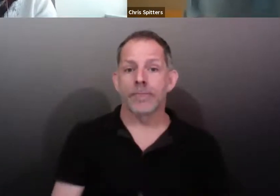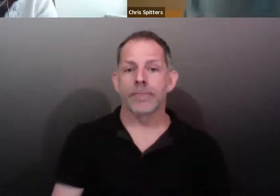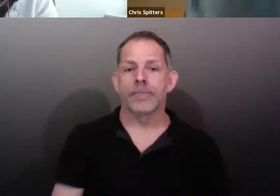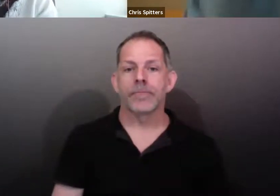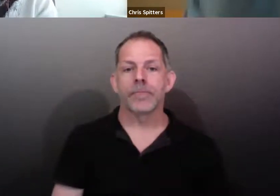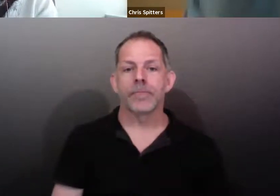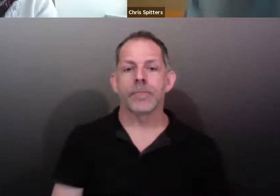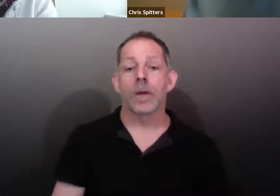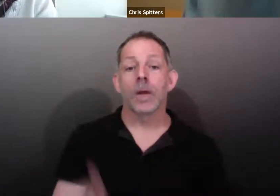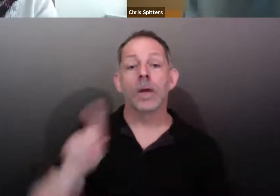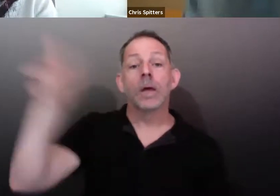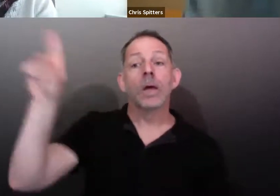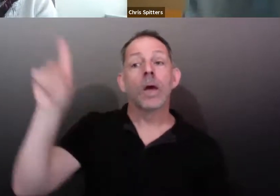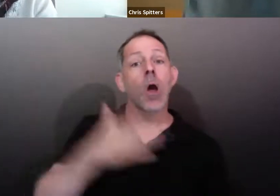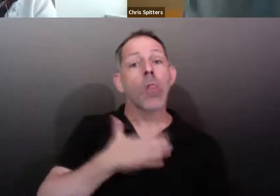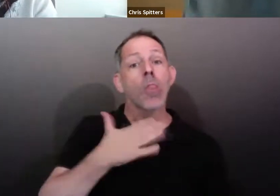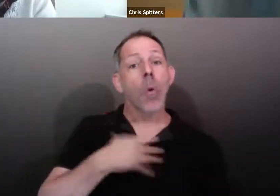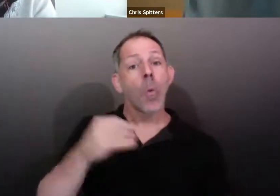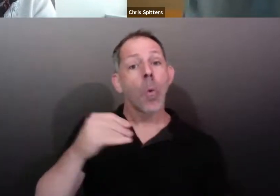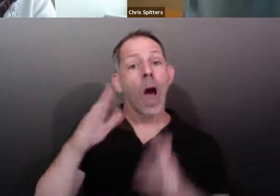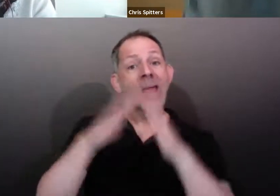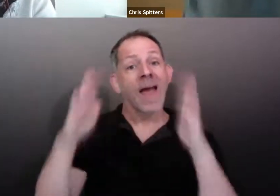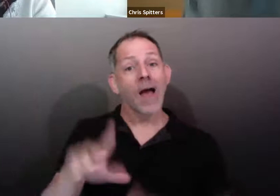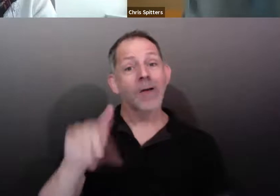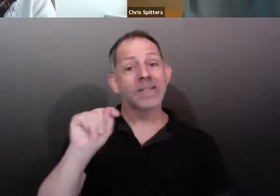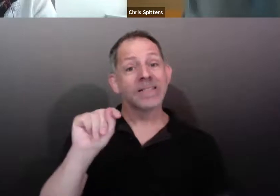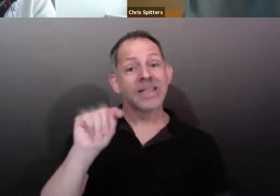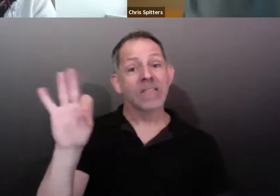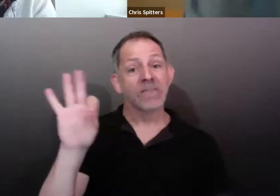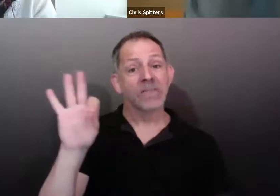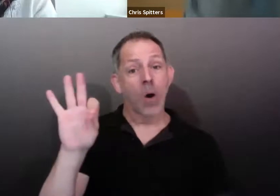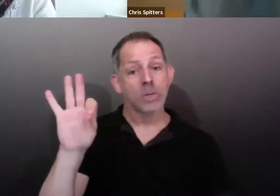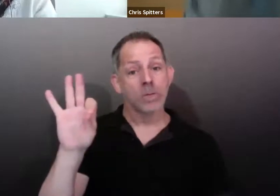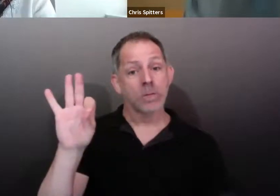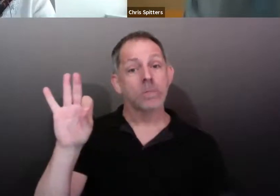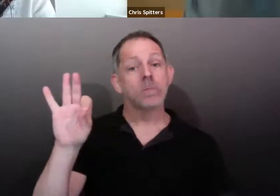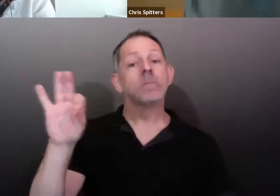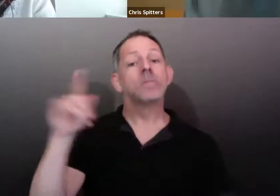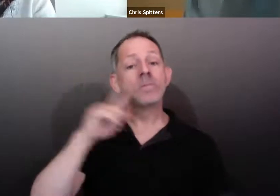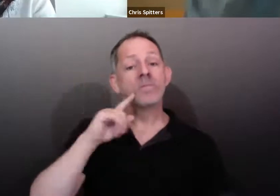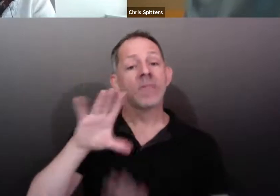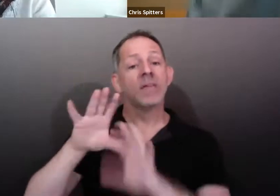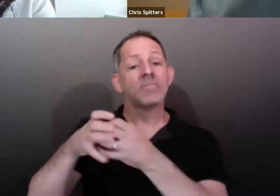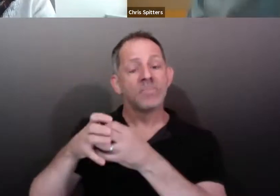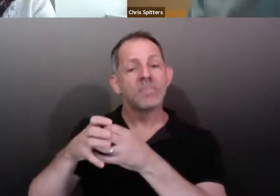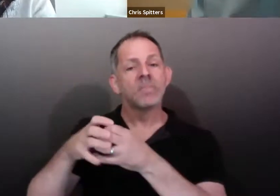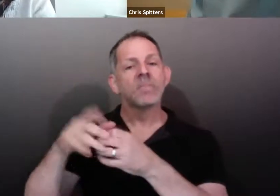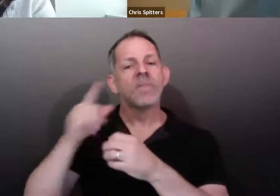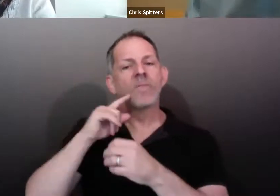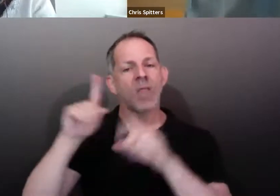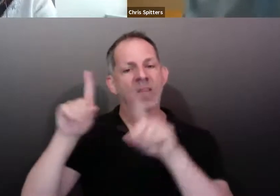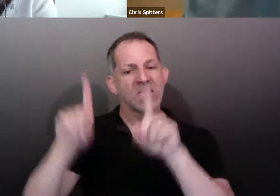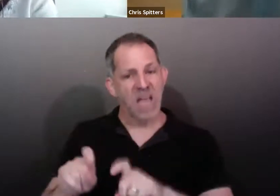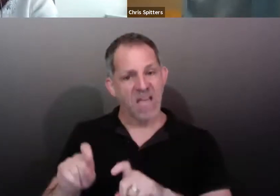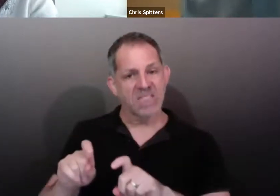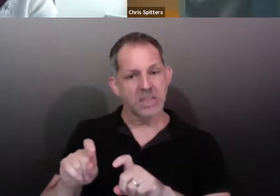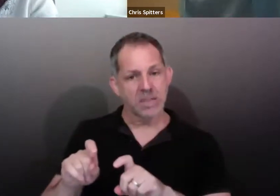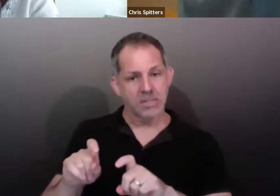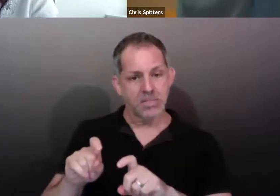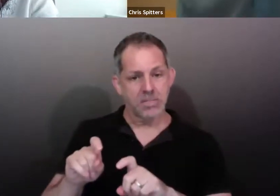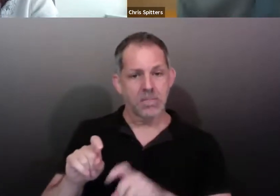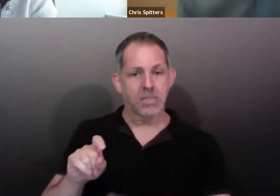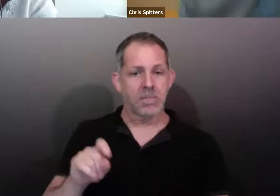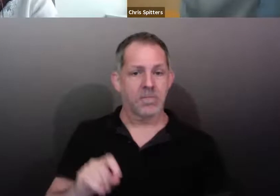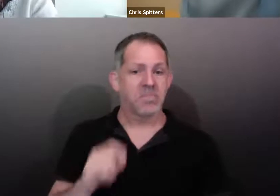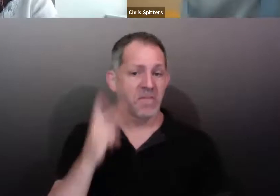with lower rates, like Snohomish. Is there any idea of if or when we could see that, or pool testing as we